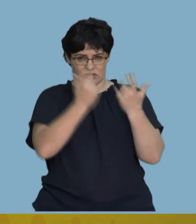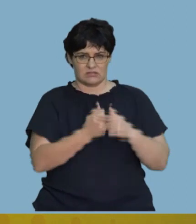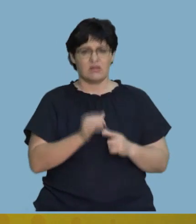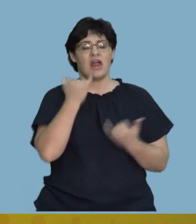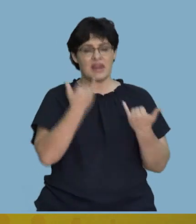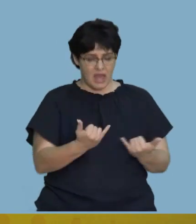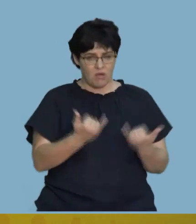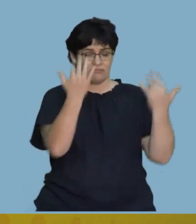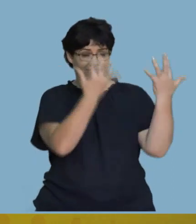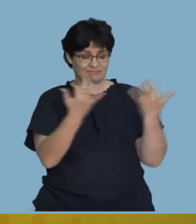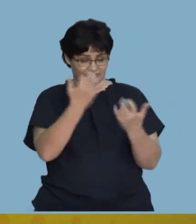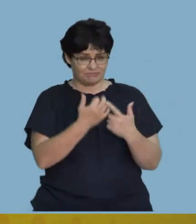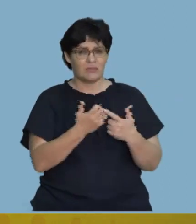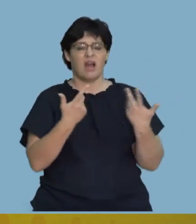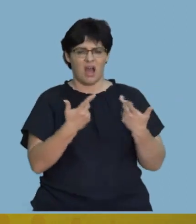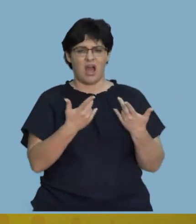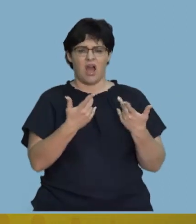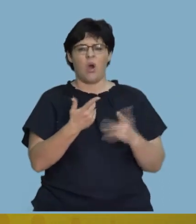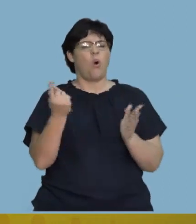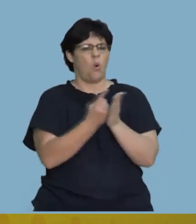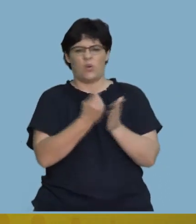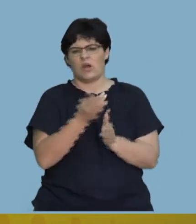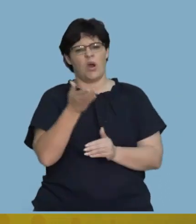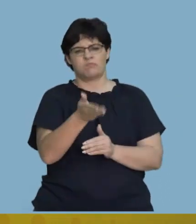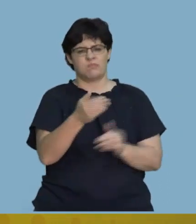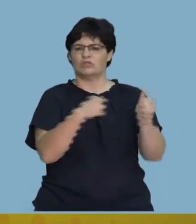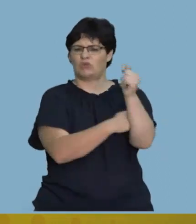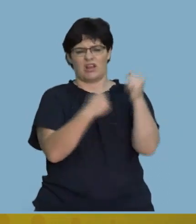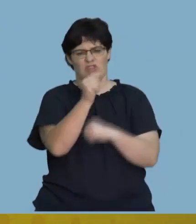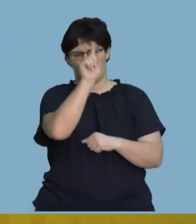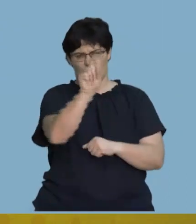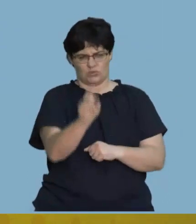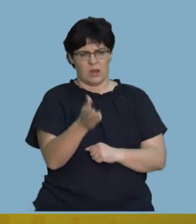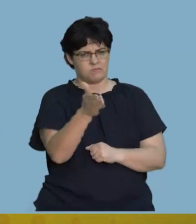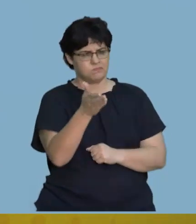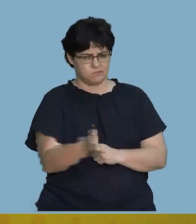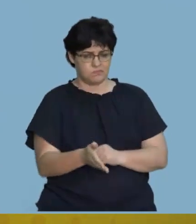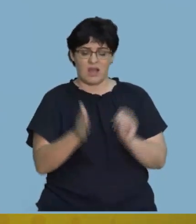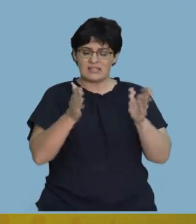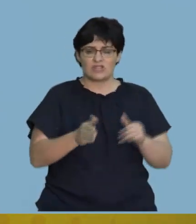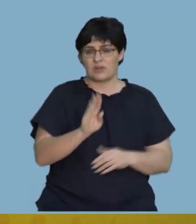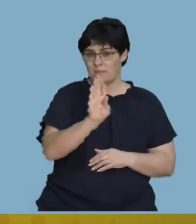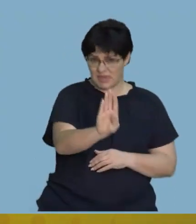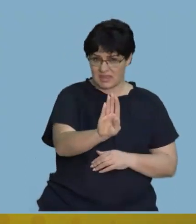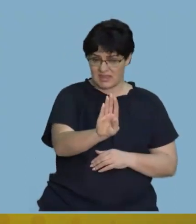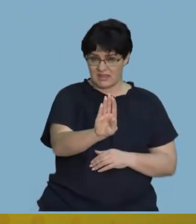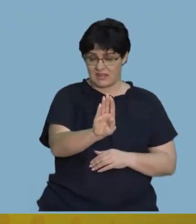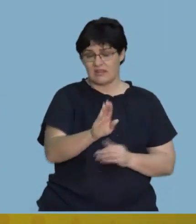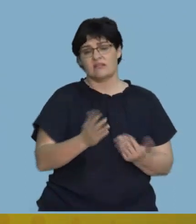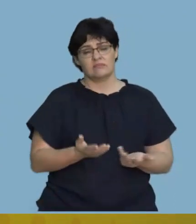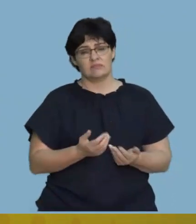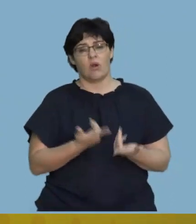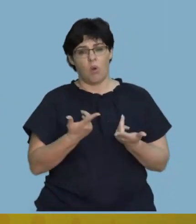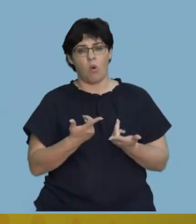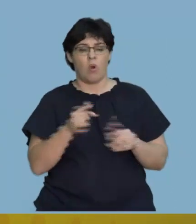are a very common feature of most of the structured questions in section B of, be it, you know, the chemistry